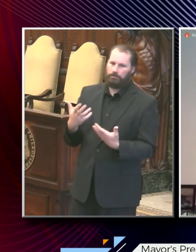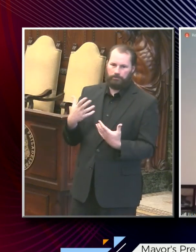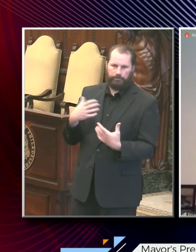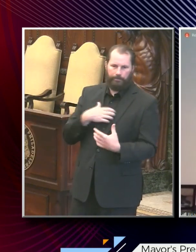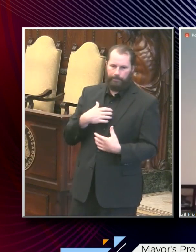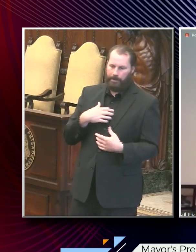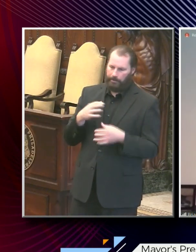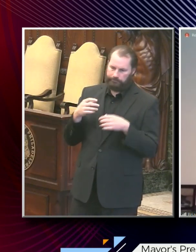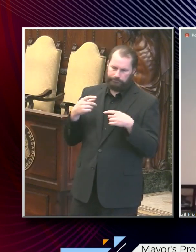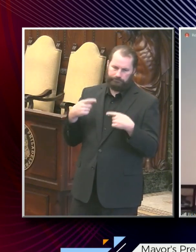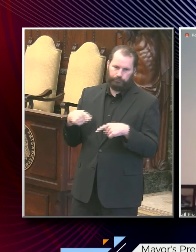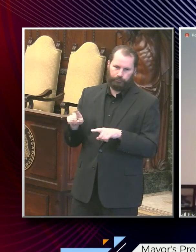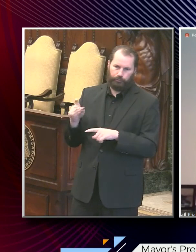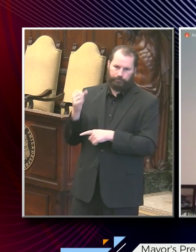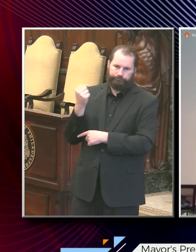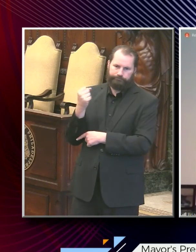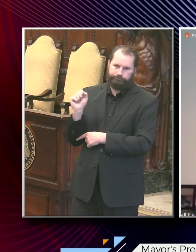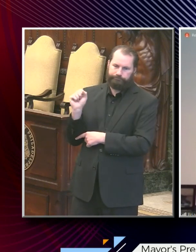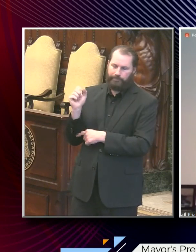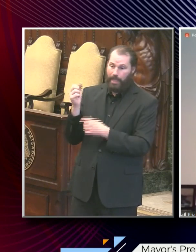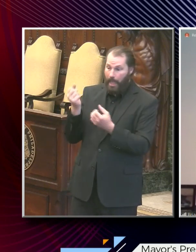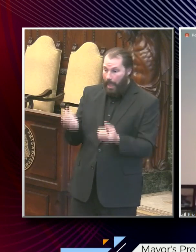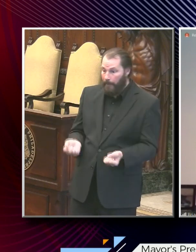can't speak to how many and